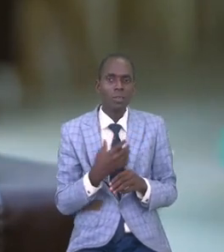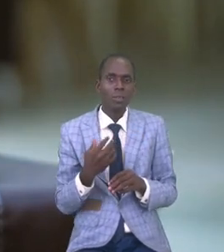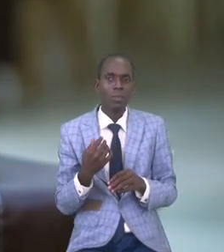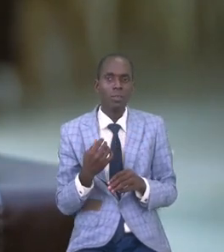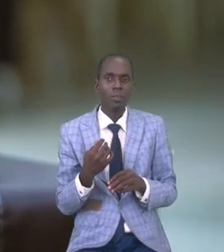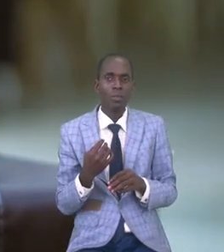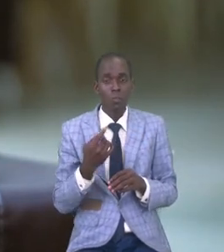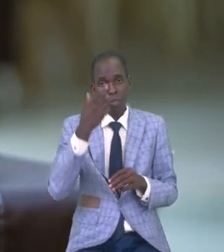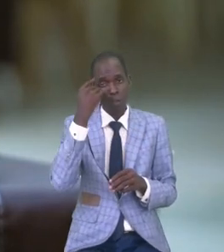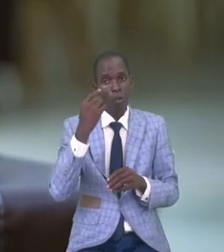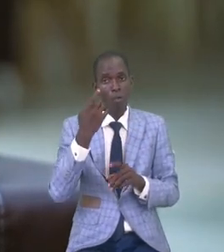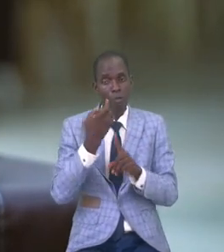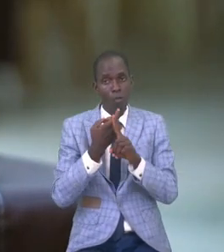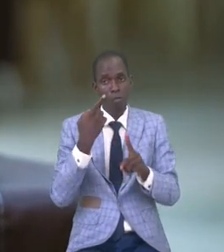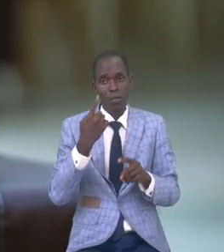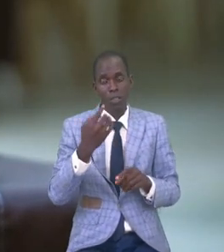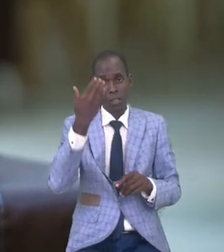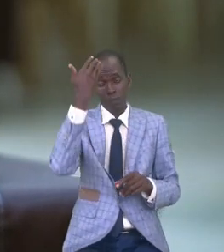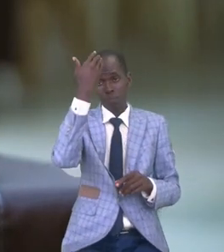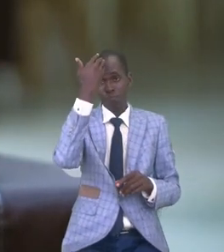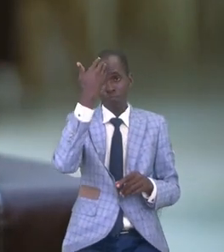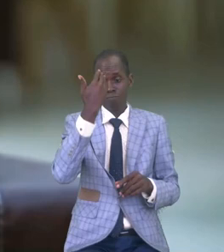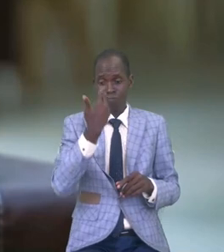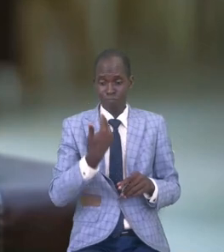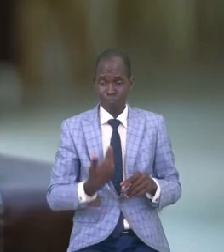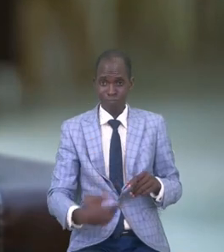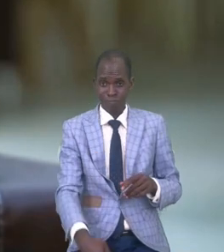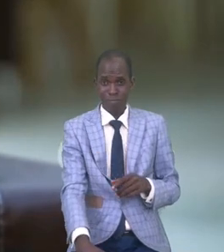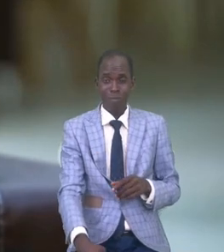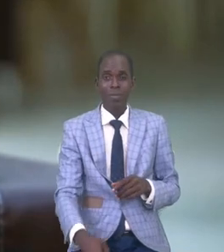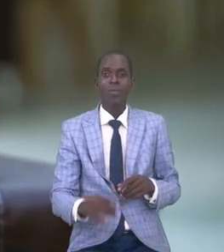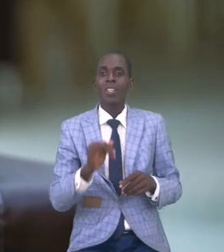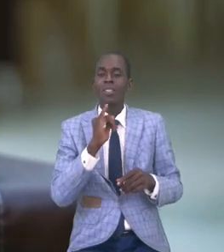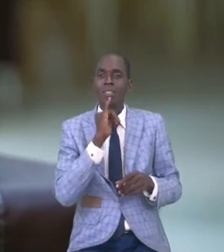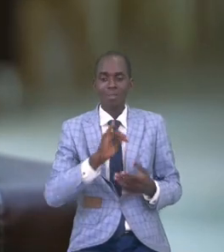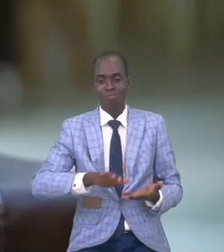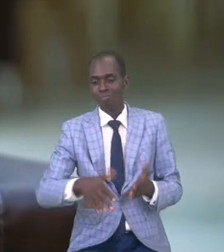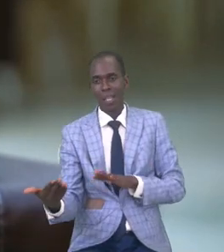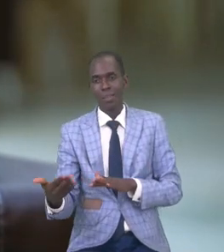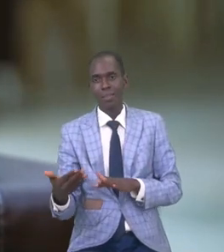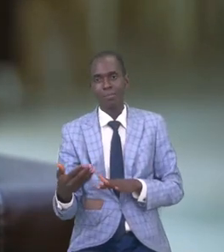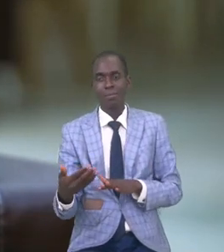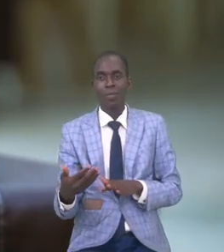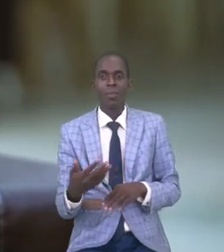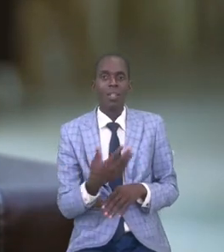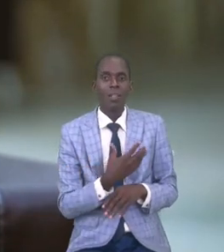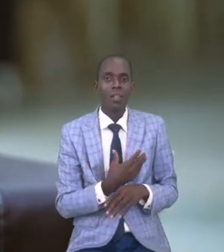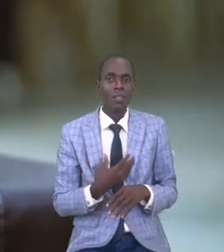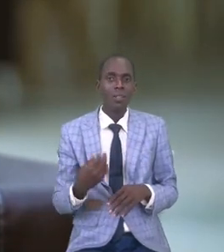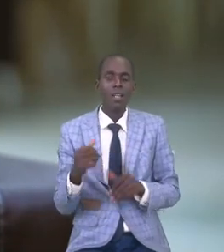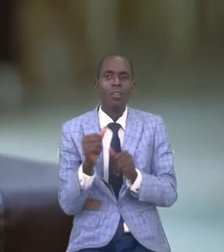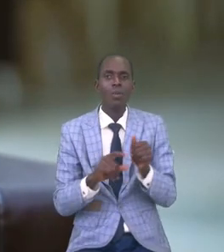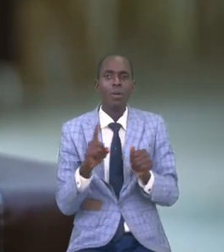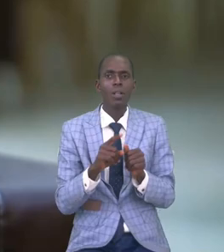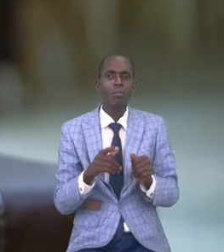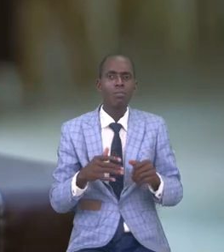all from here to down, paralyzed. It just be like they pour me ice water. Everywhere cold.